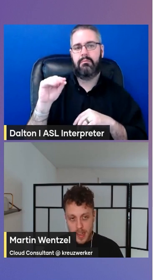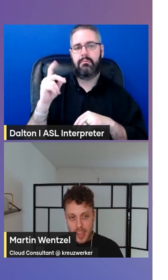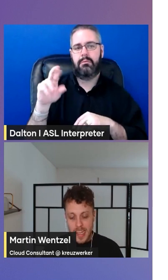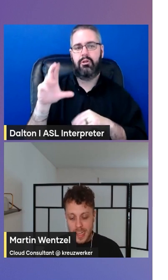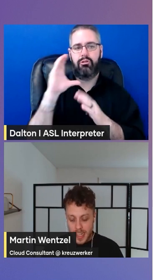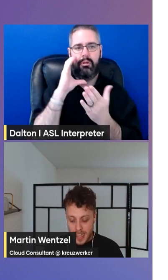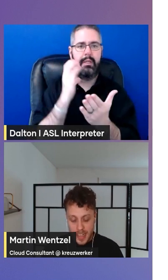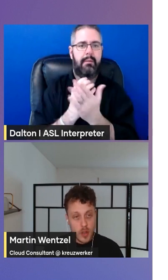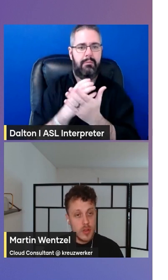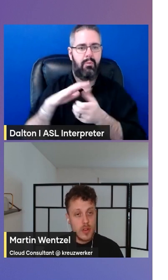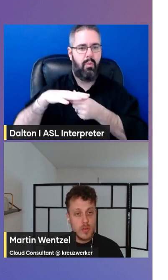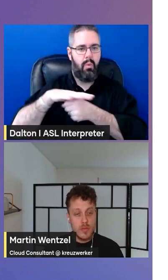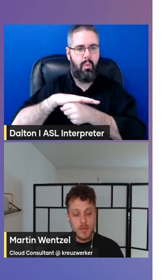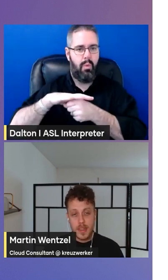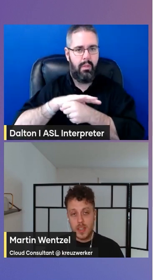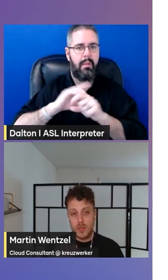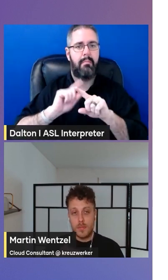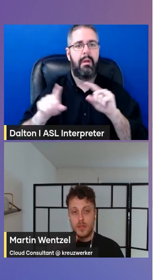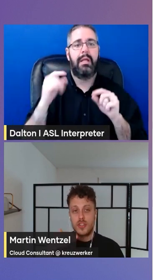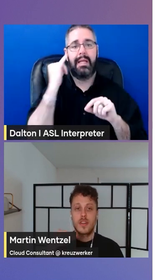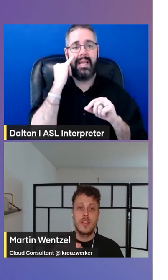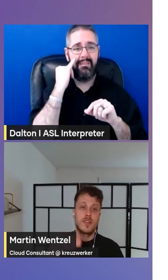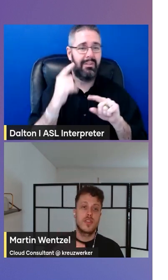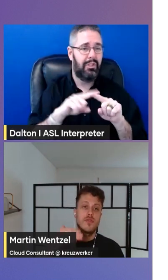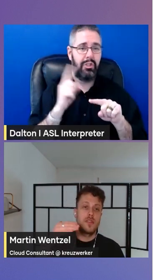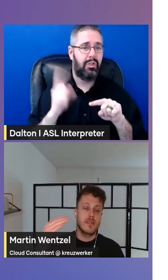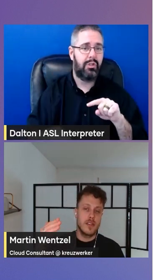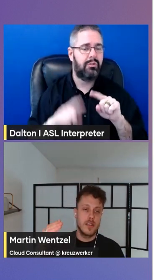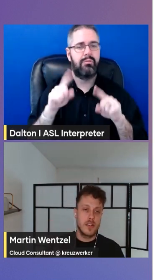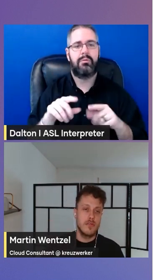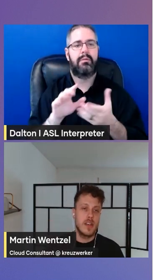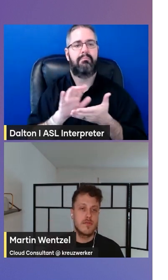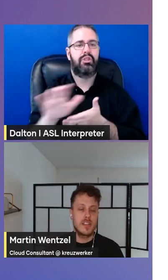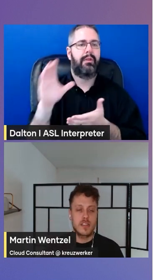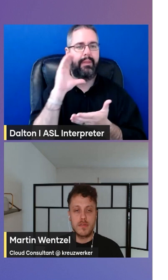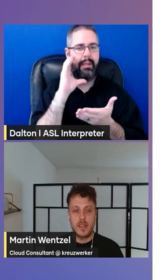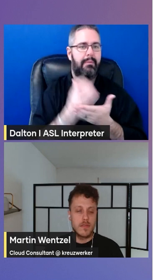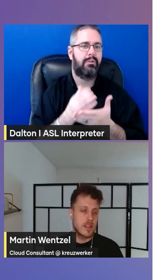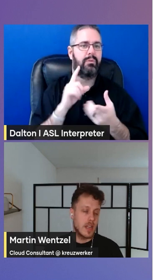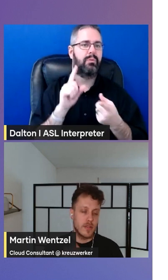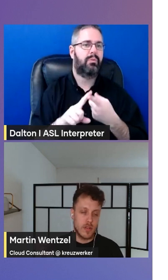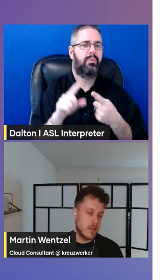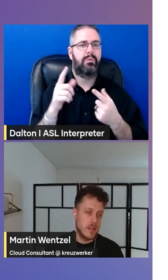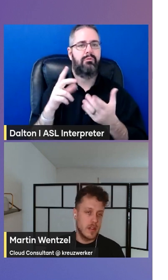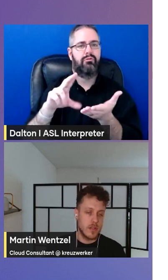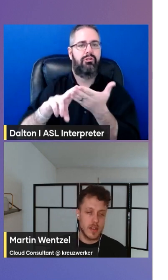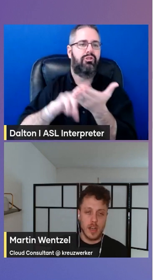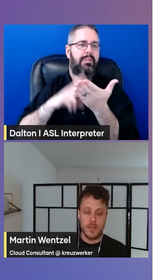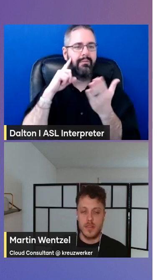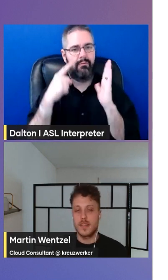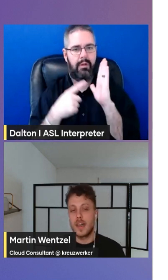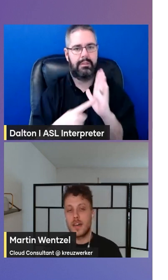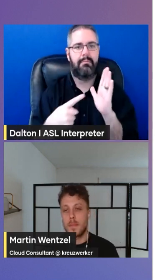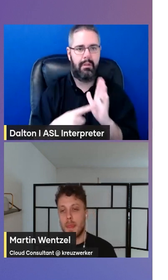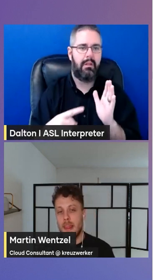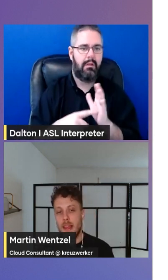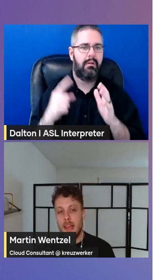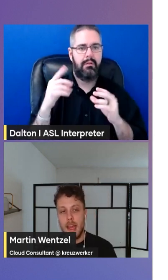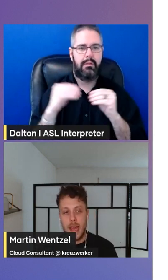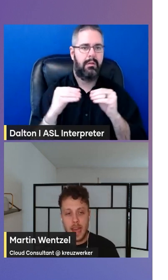but it couldn't push the image to a registry, for example, got a Docker Hub or